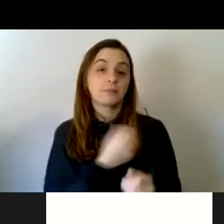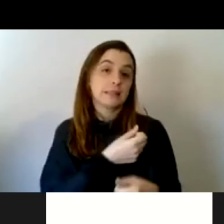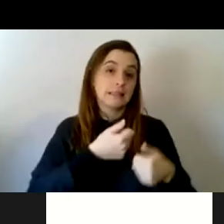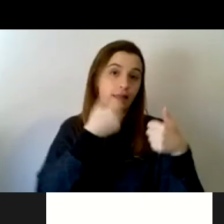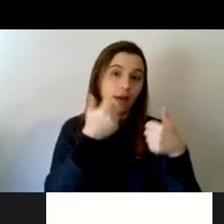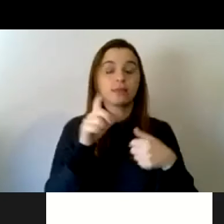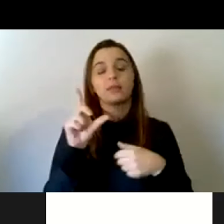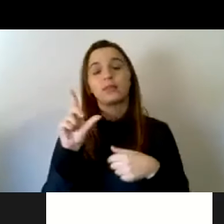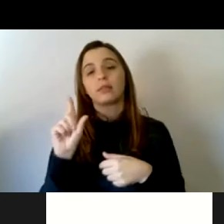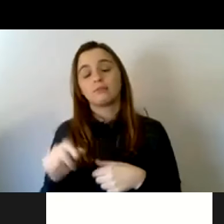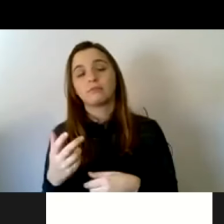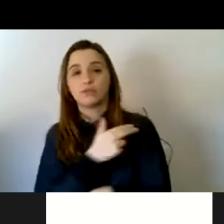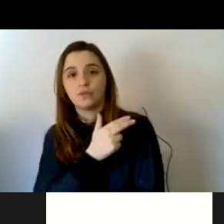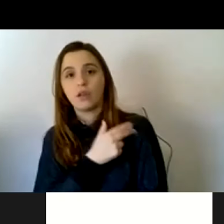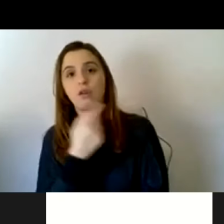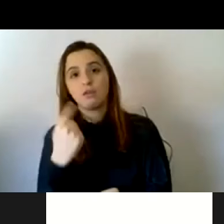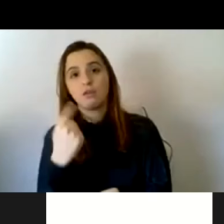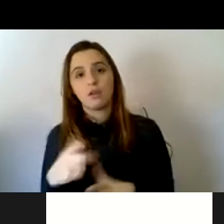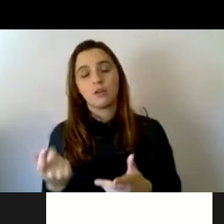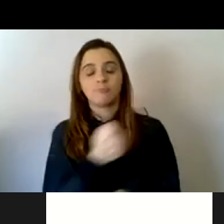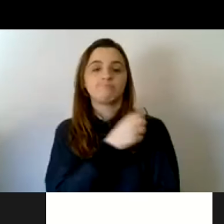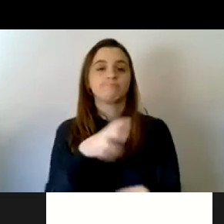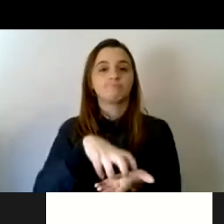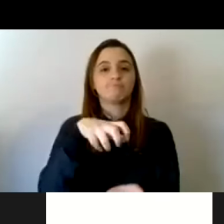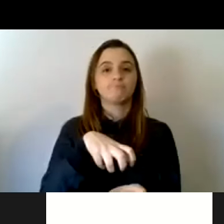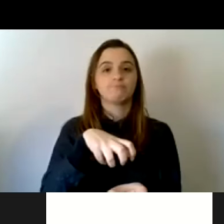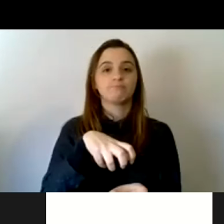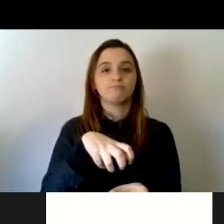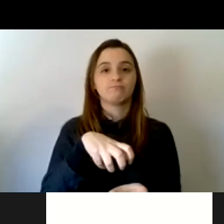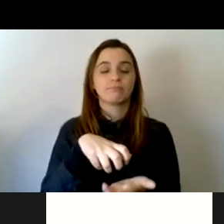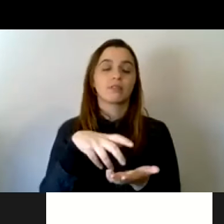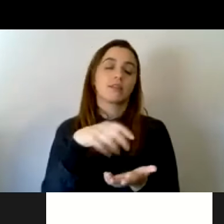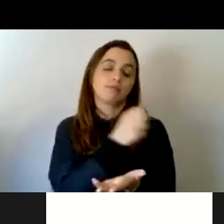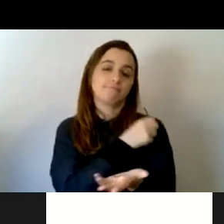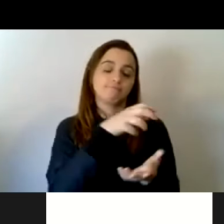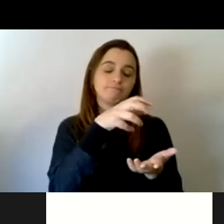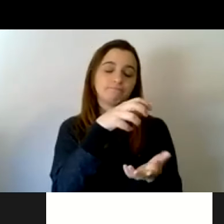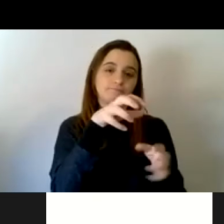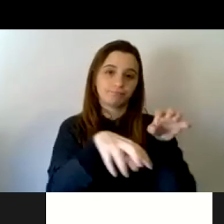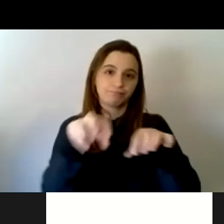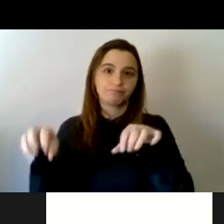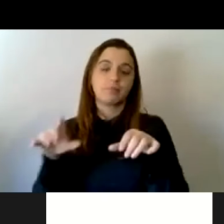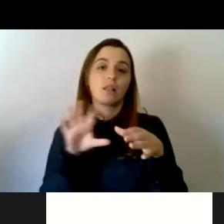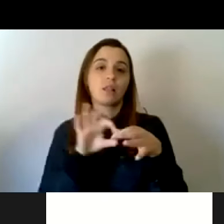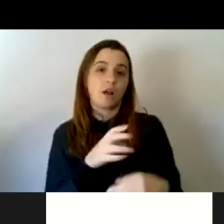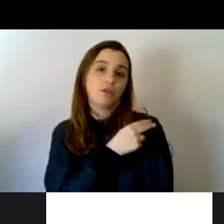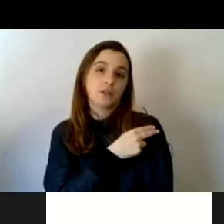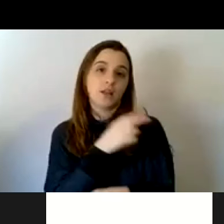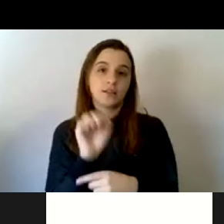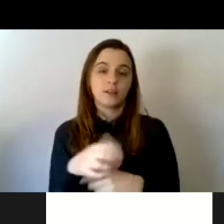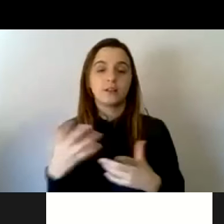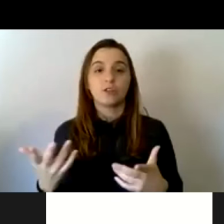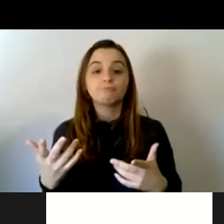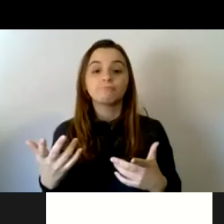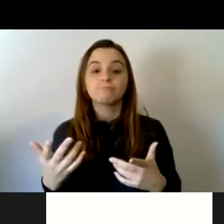in the city center are actually university buildings, so mobility in the city,